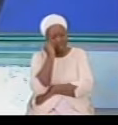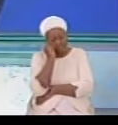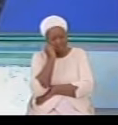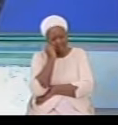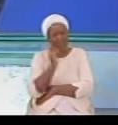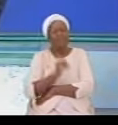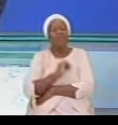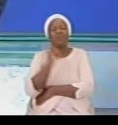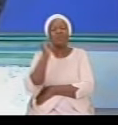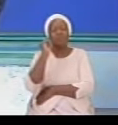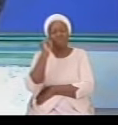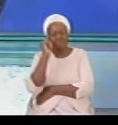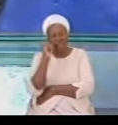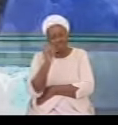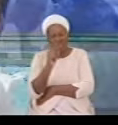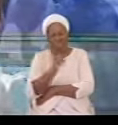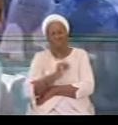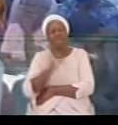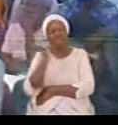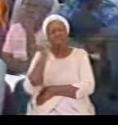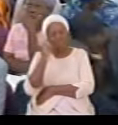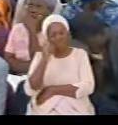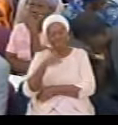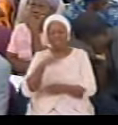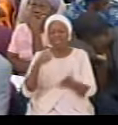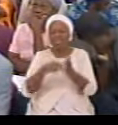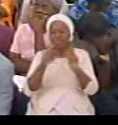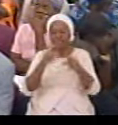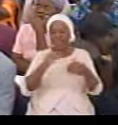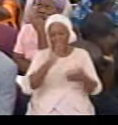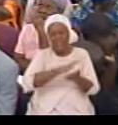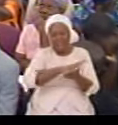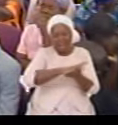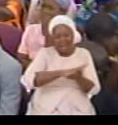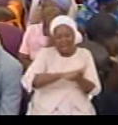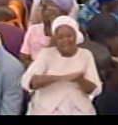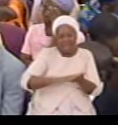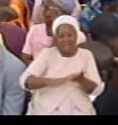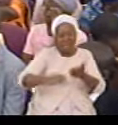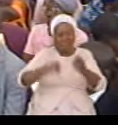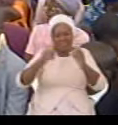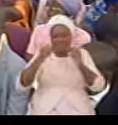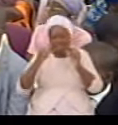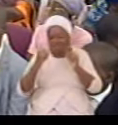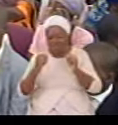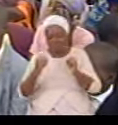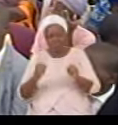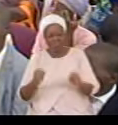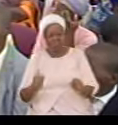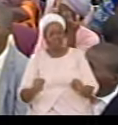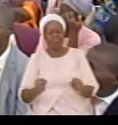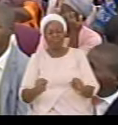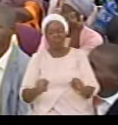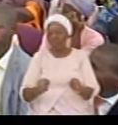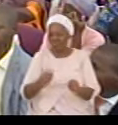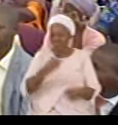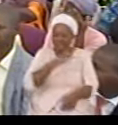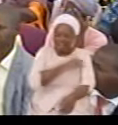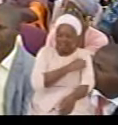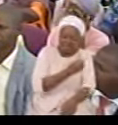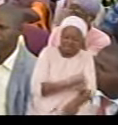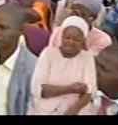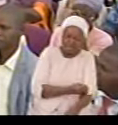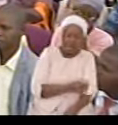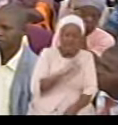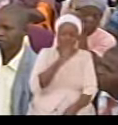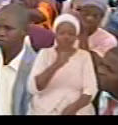I understand. It's been nice and vigorous and excited, and it's been so good and